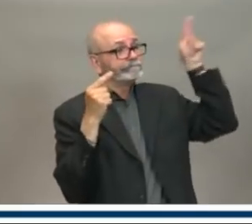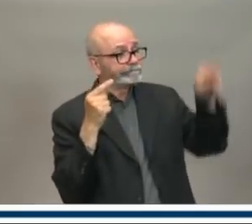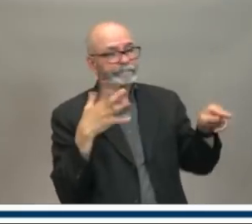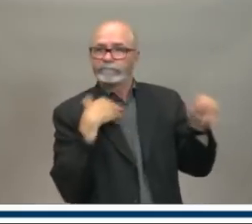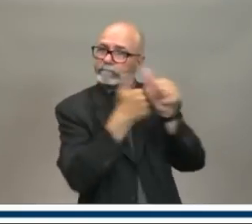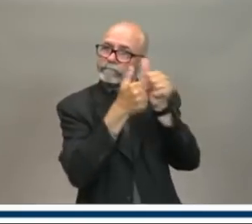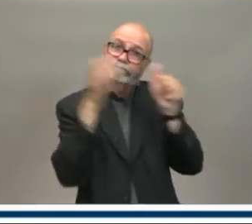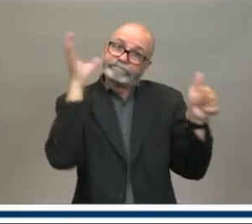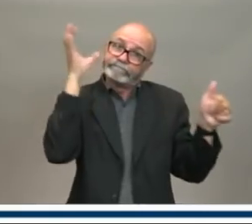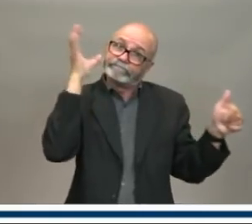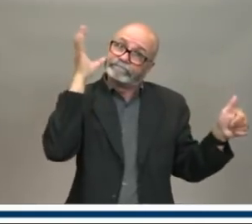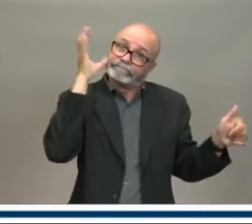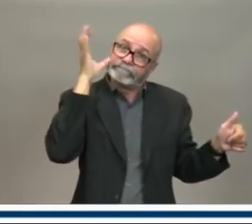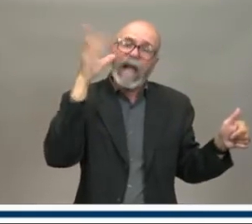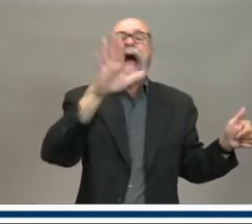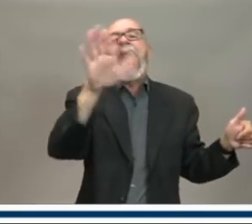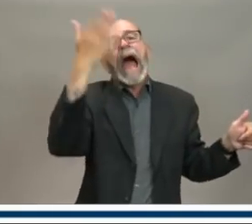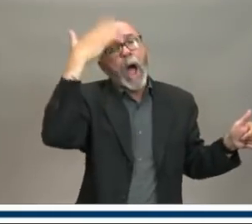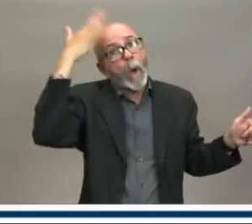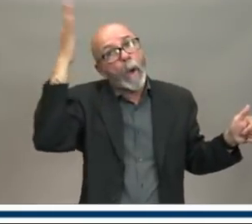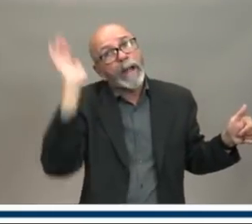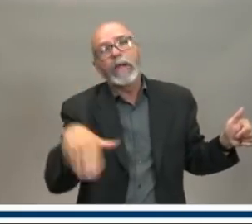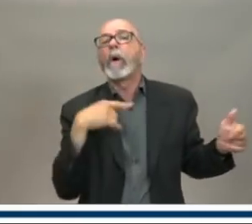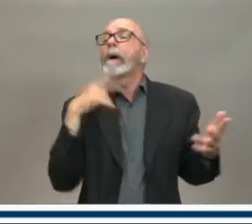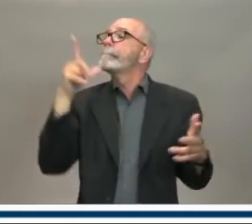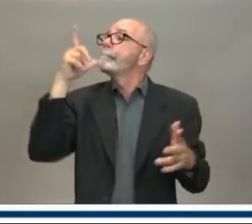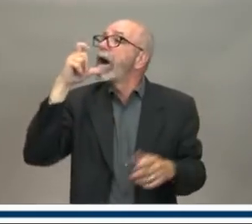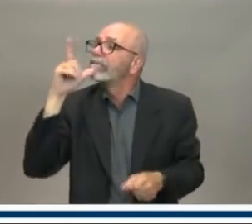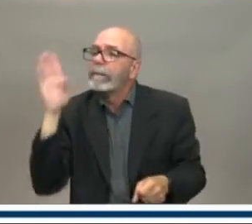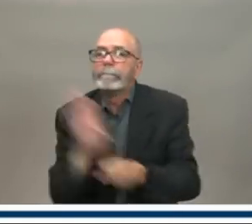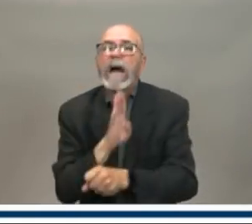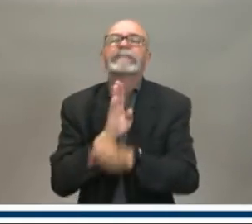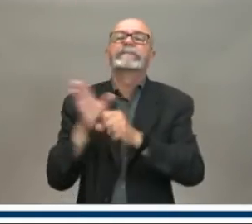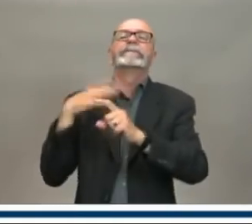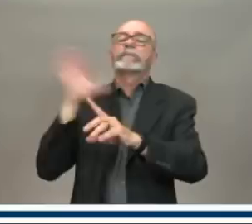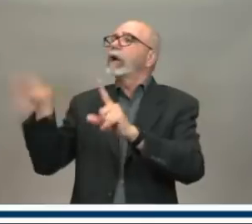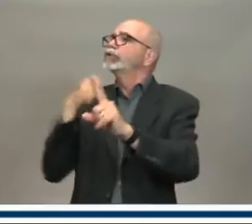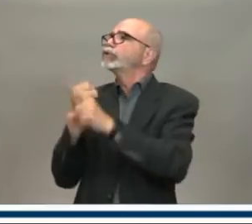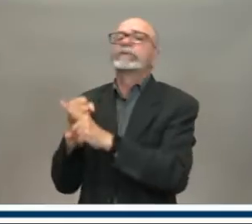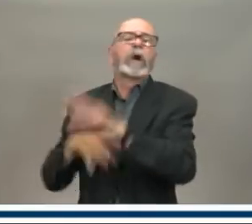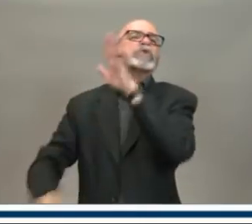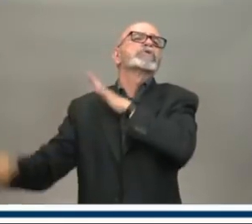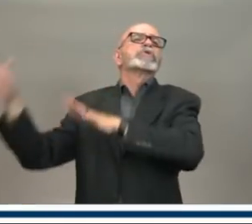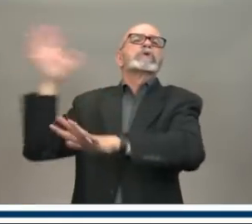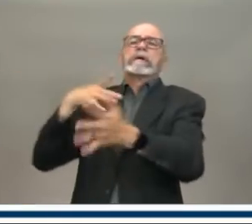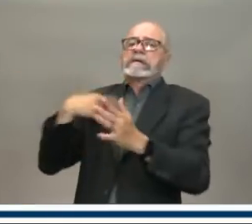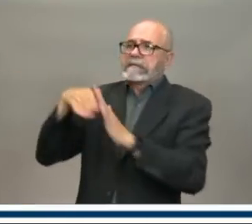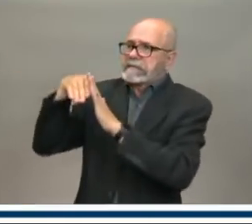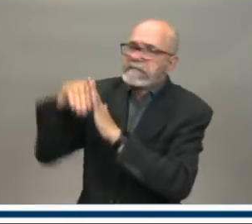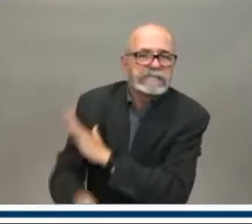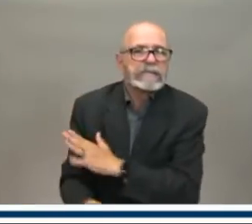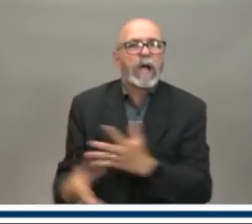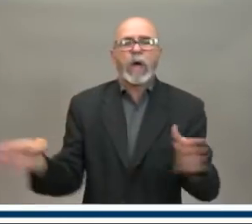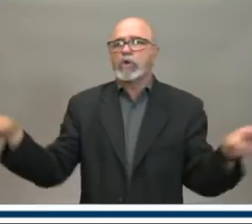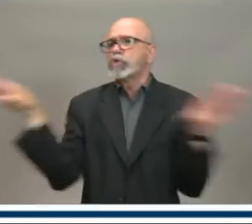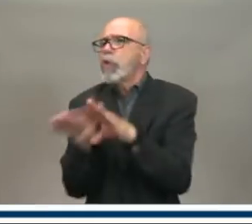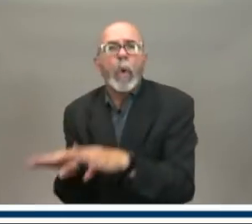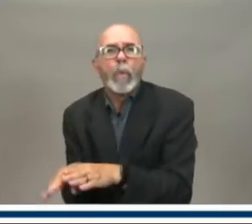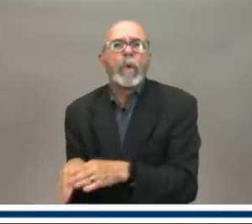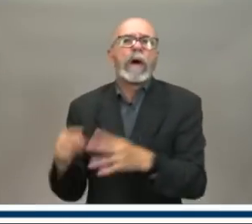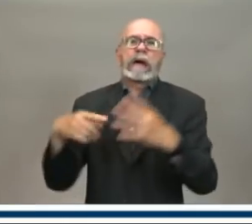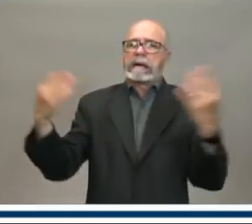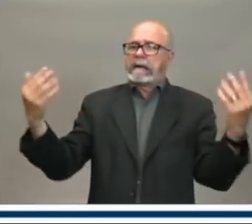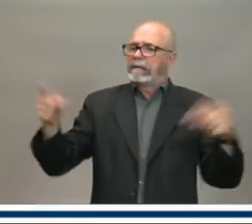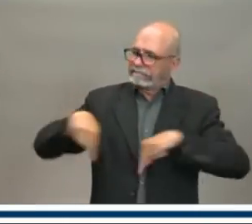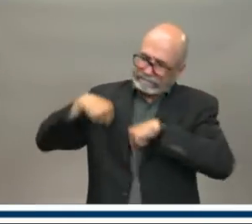that a lot of private sector individuals, businesses have been impacted in a negative way. And we're working as hard as we can